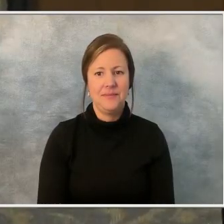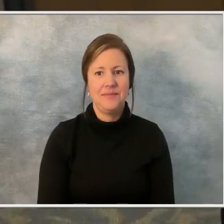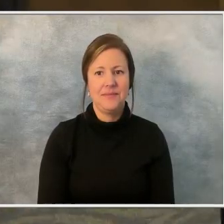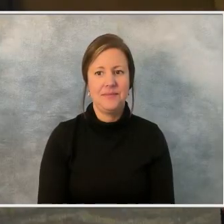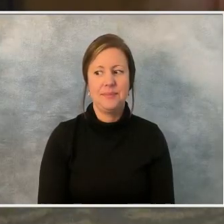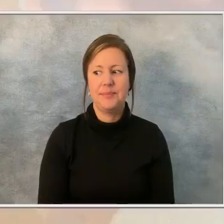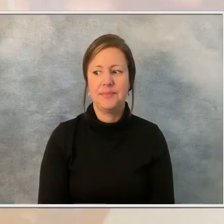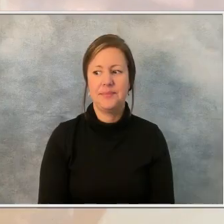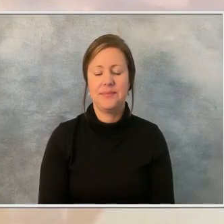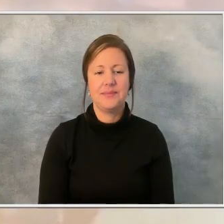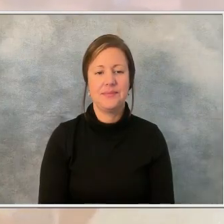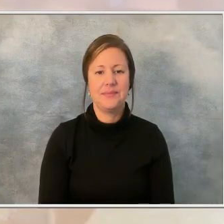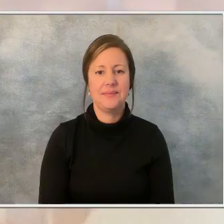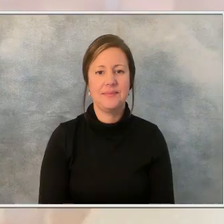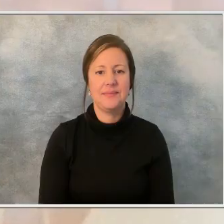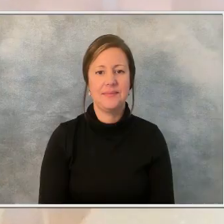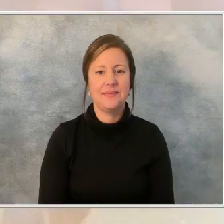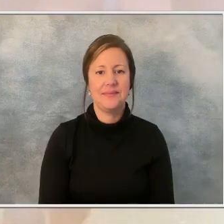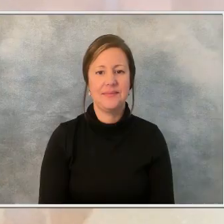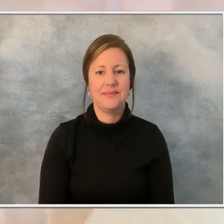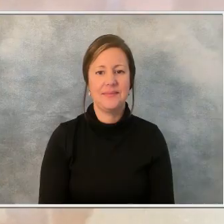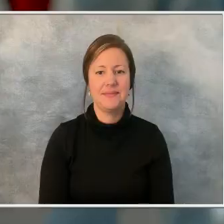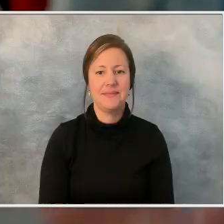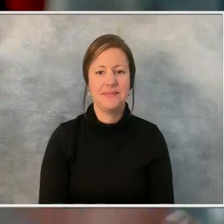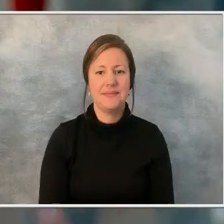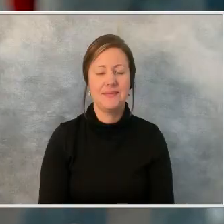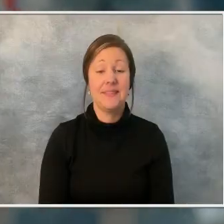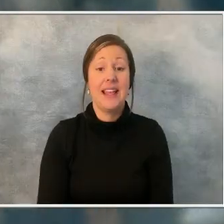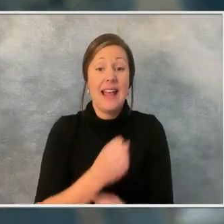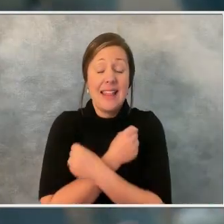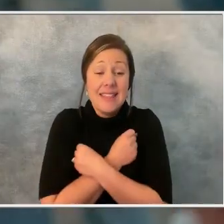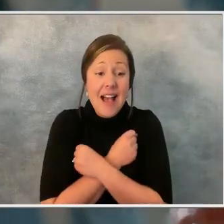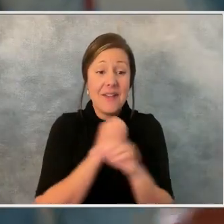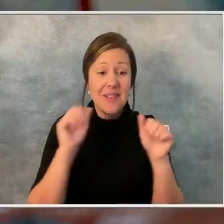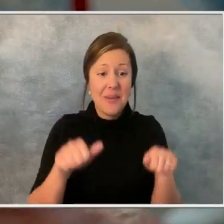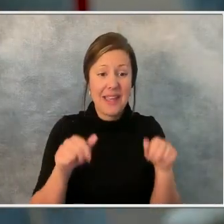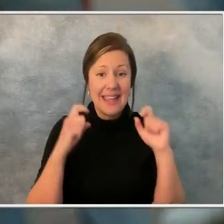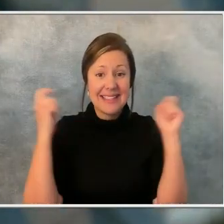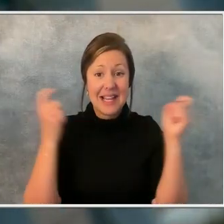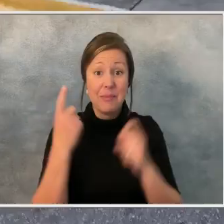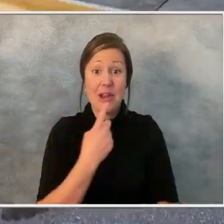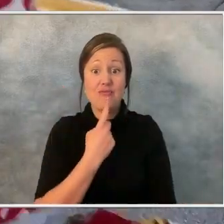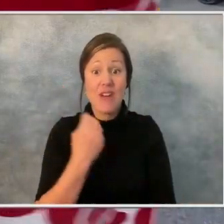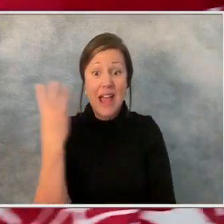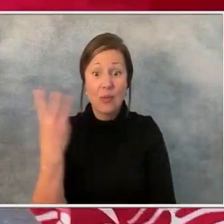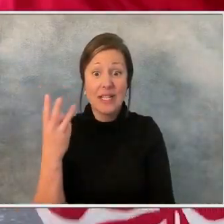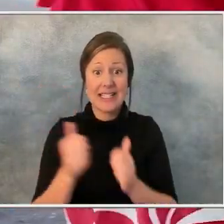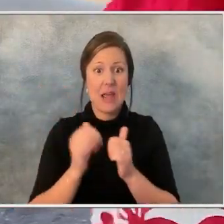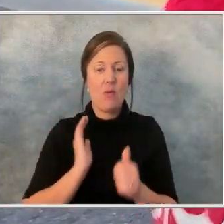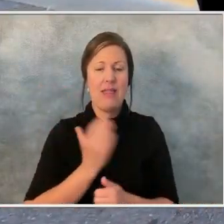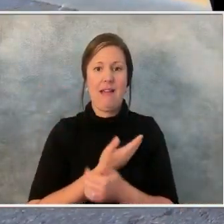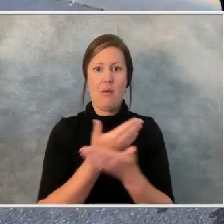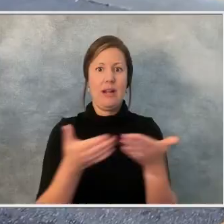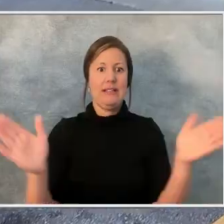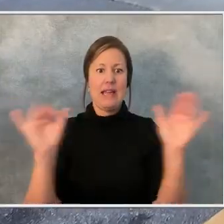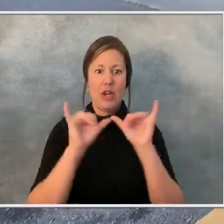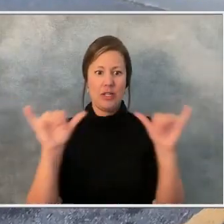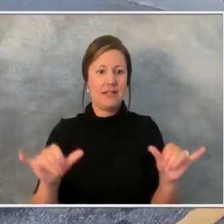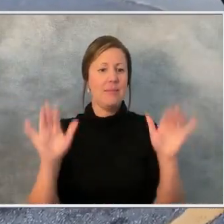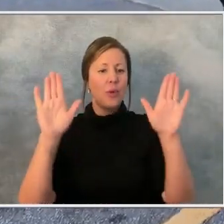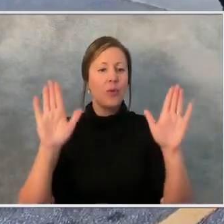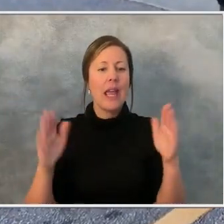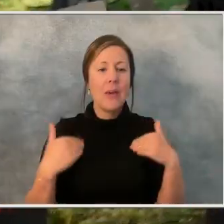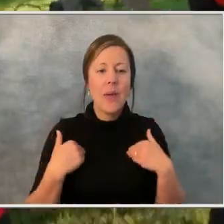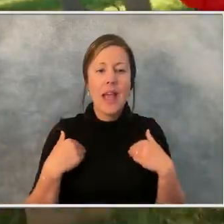I love the fact that we get to celebrate Red Wednesday with our entire system. This is great. We have multiple locations. I